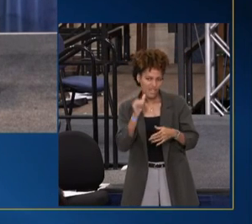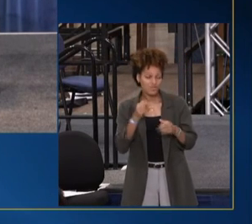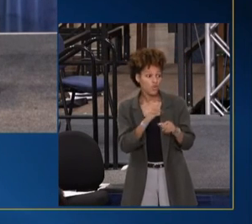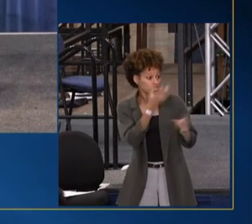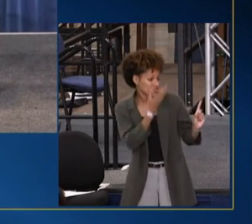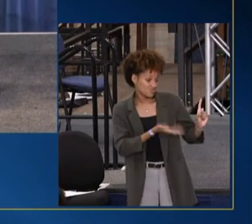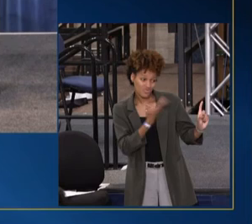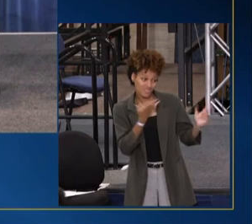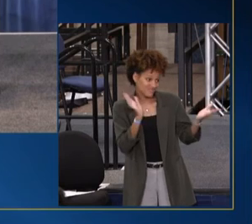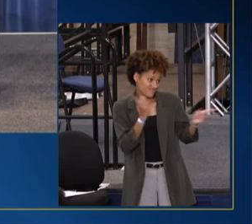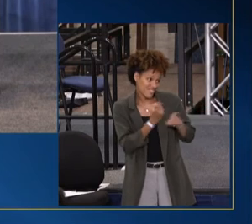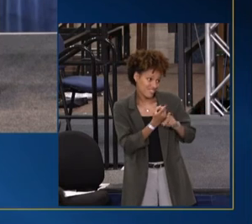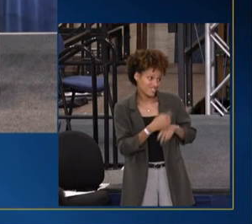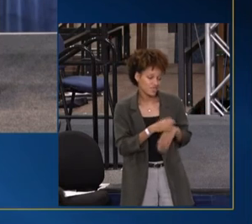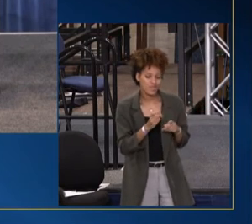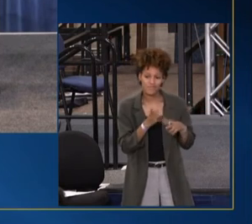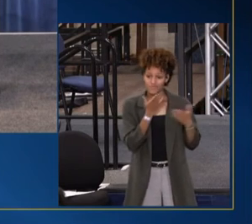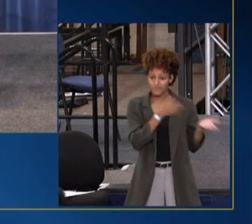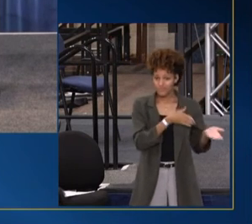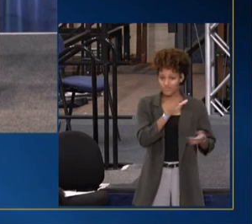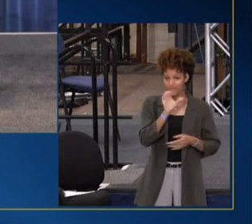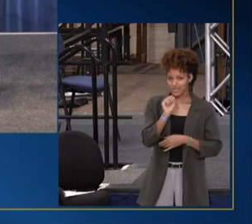right? Just me. Casey?